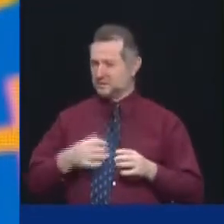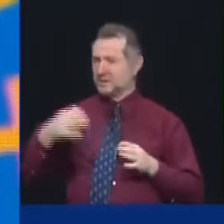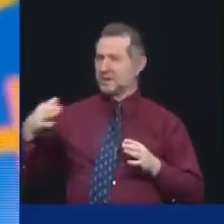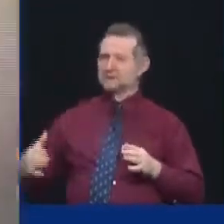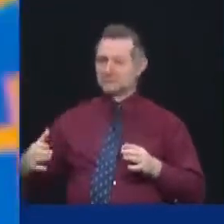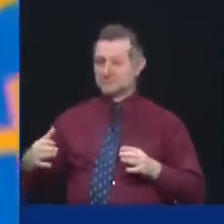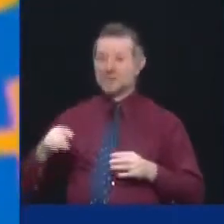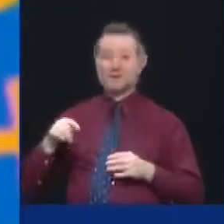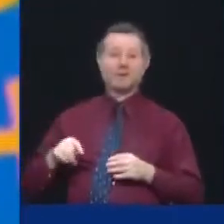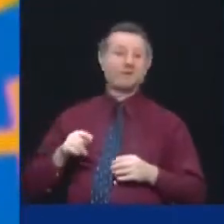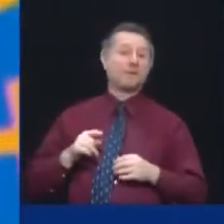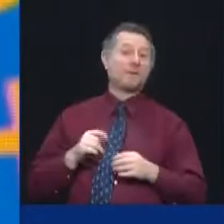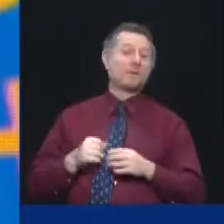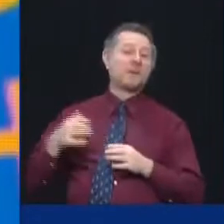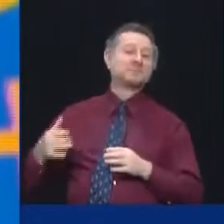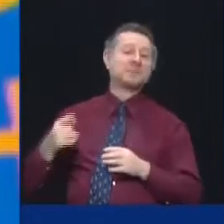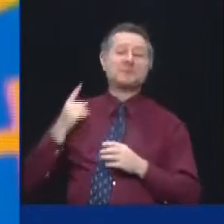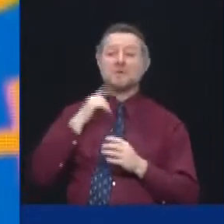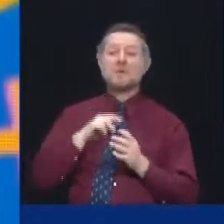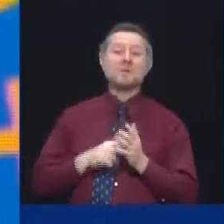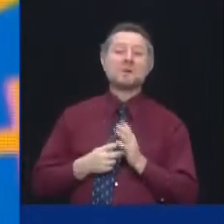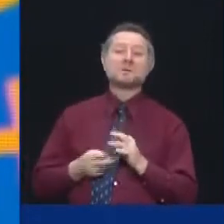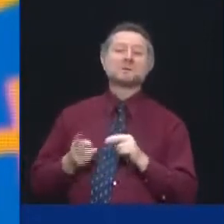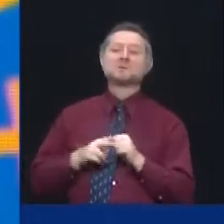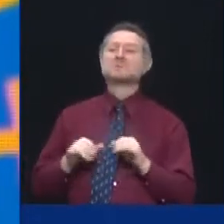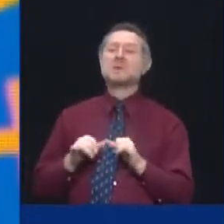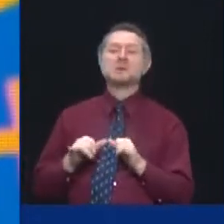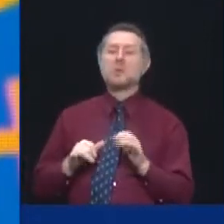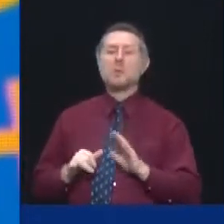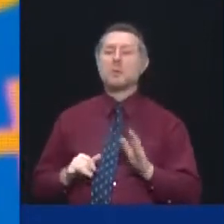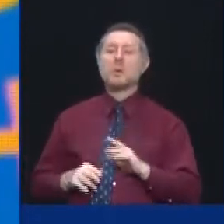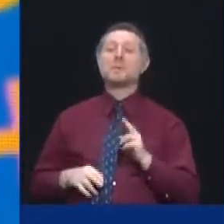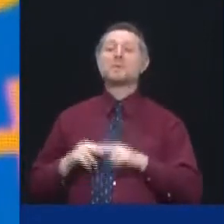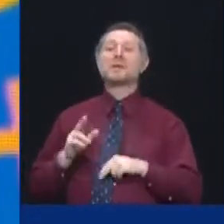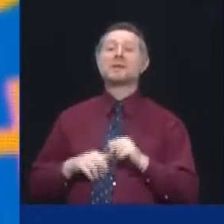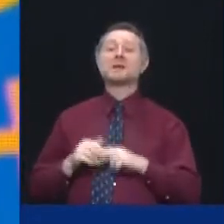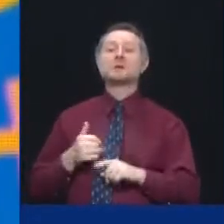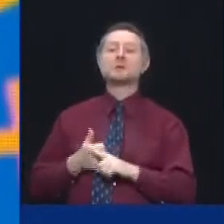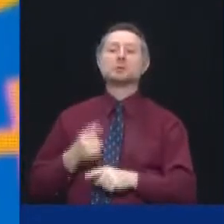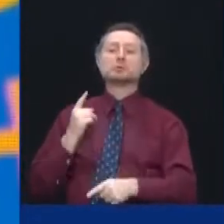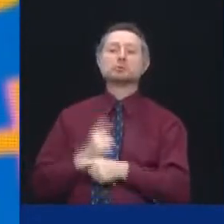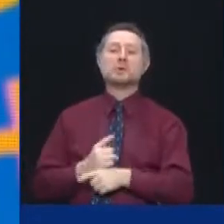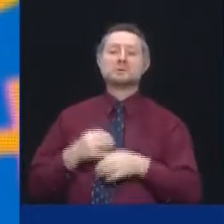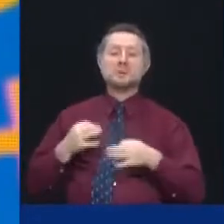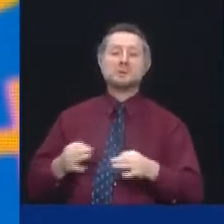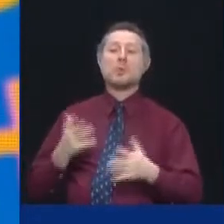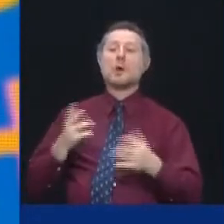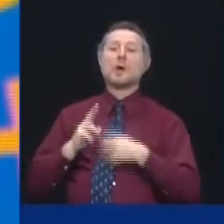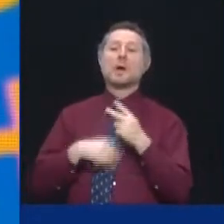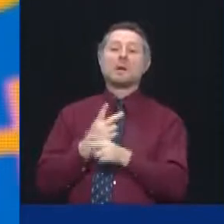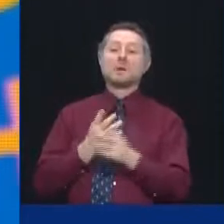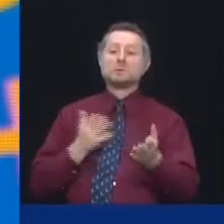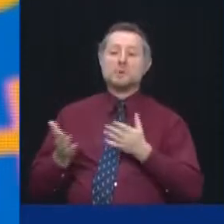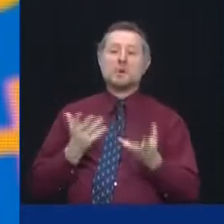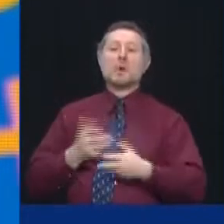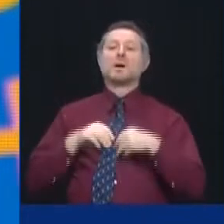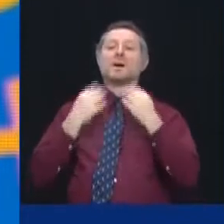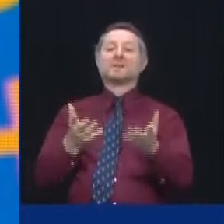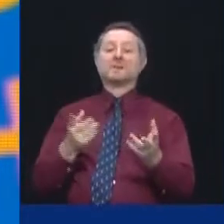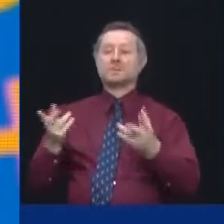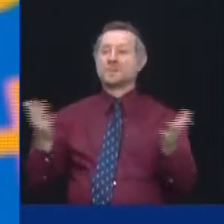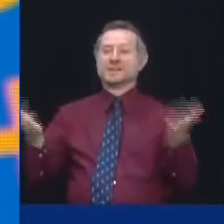any kind of convention that seeks to come this way. We have a short video that gives